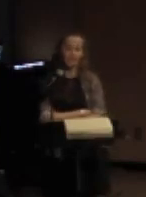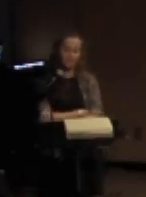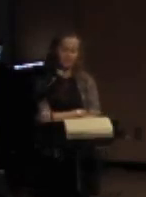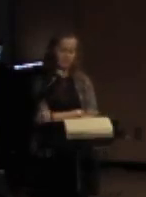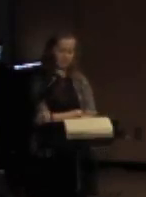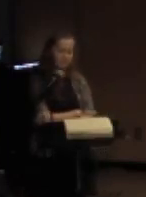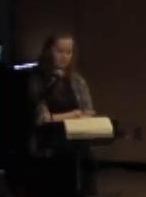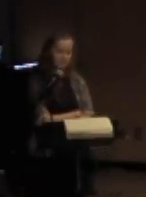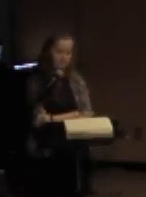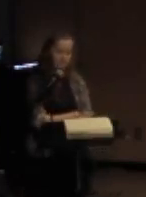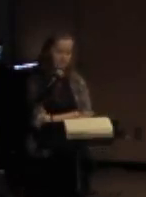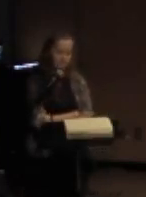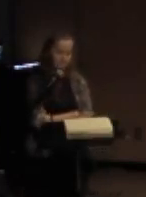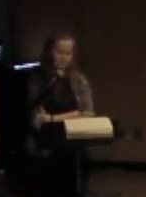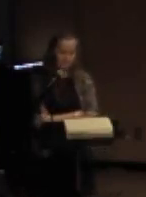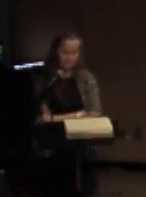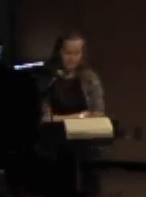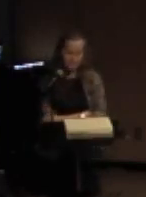got a ride